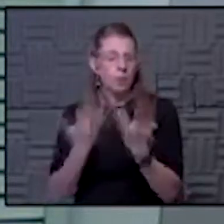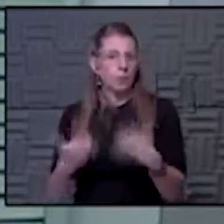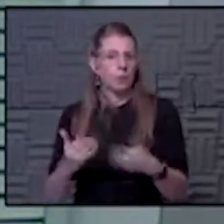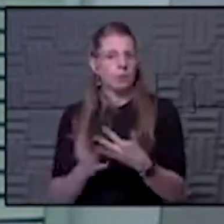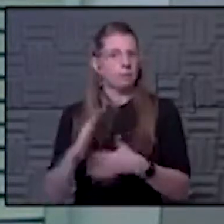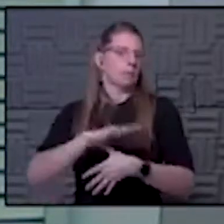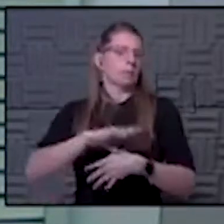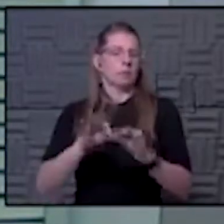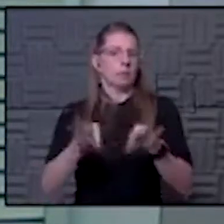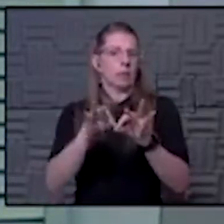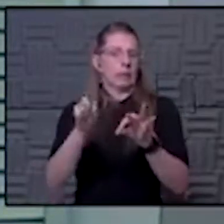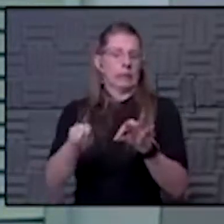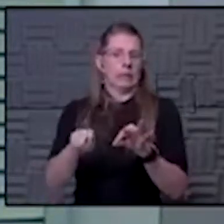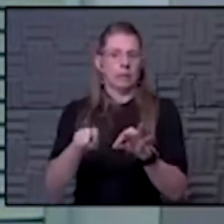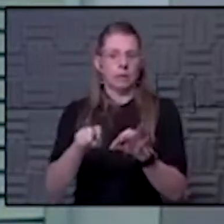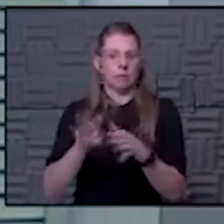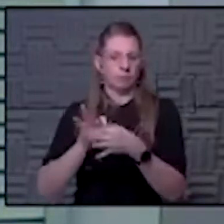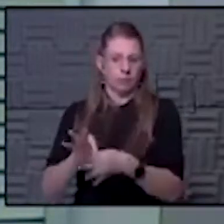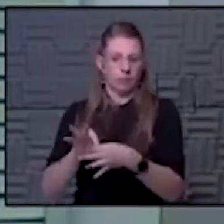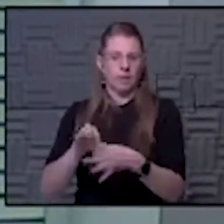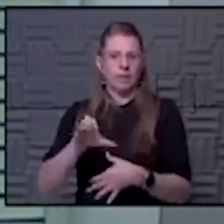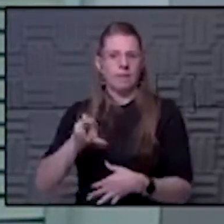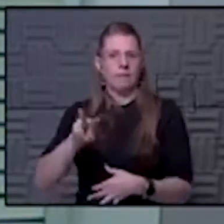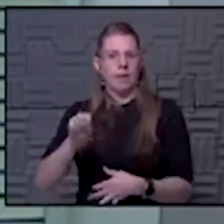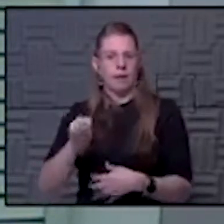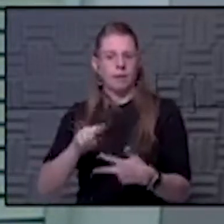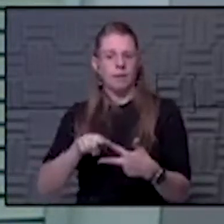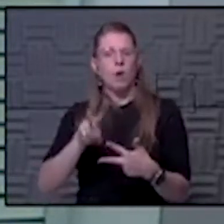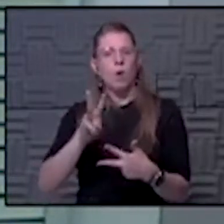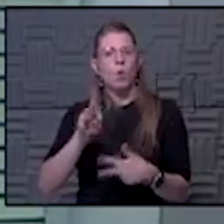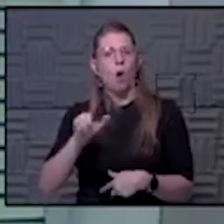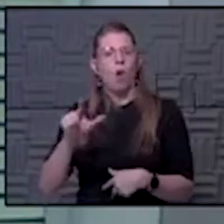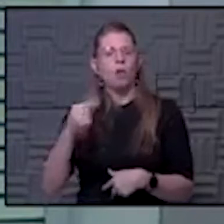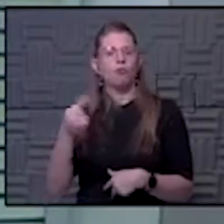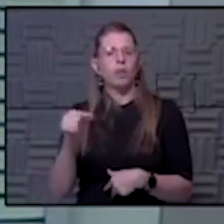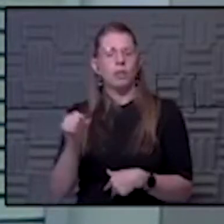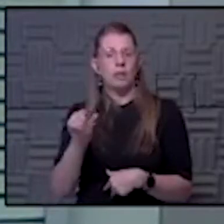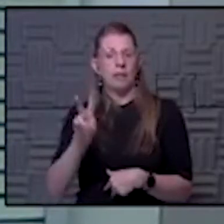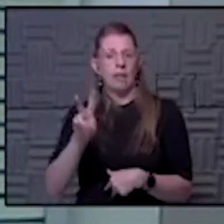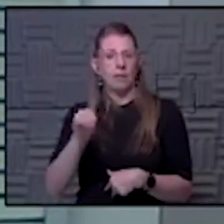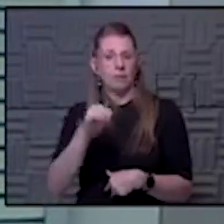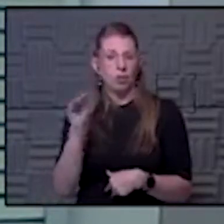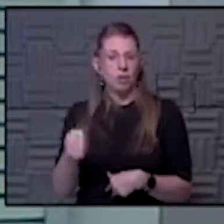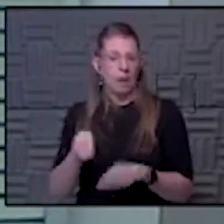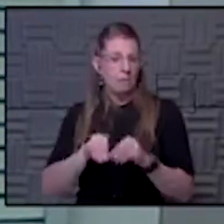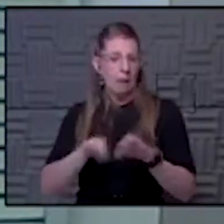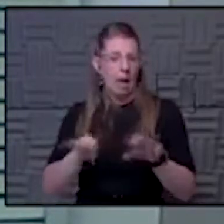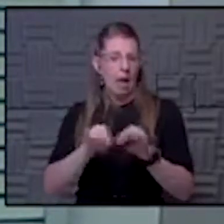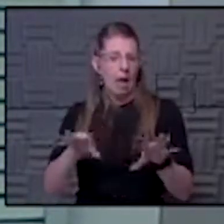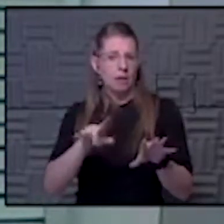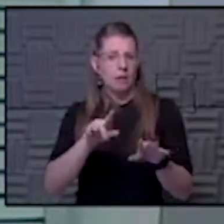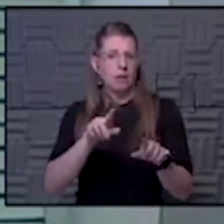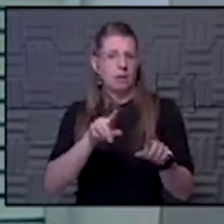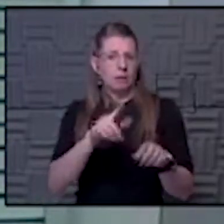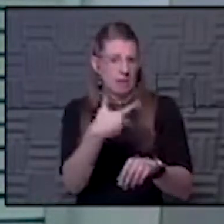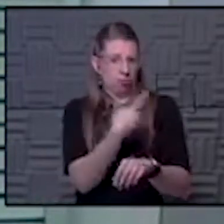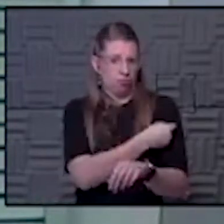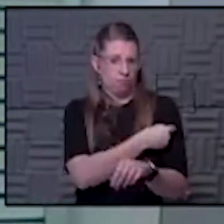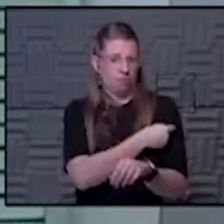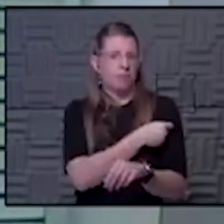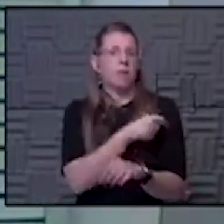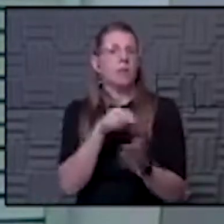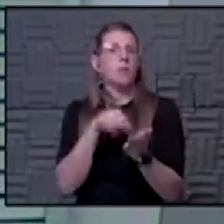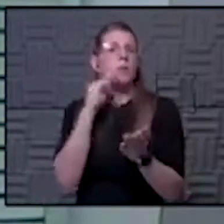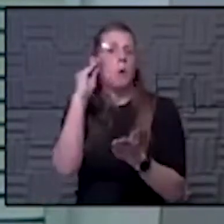real tight partnership with CVS and Walgreens that'll push out to about 70% of the nursing home patients. So I think